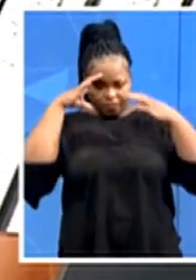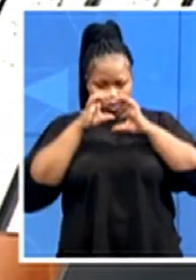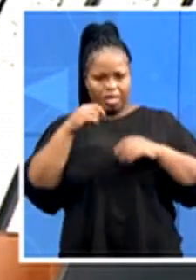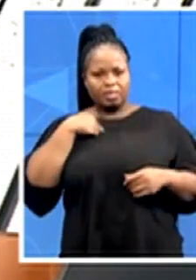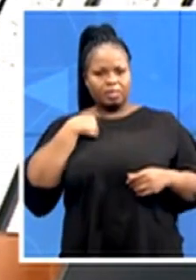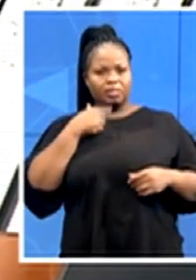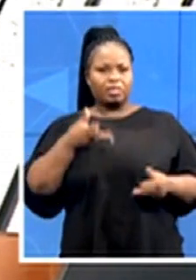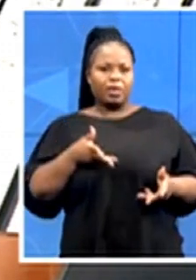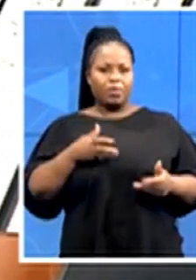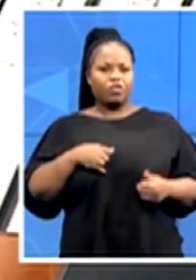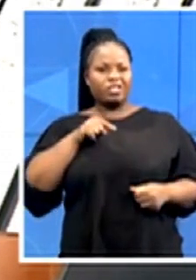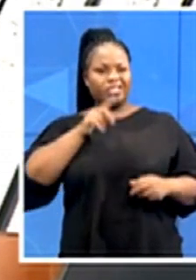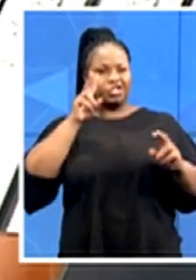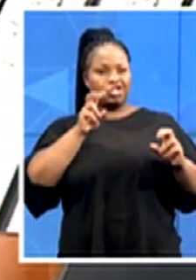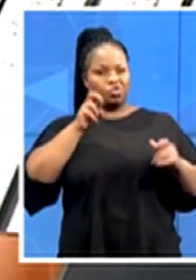be disposed of.